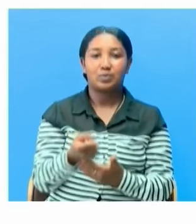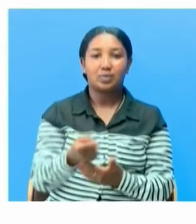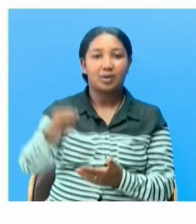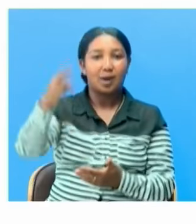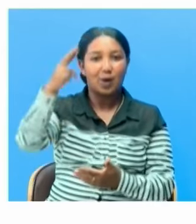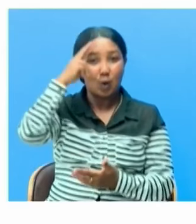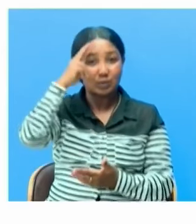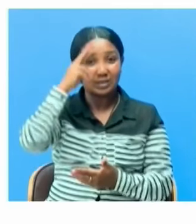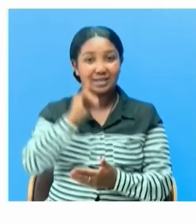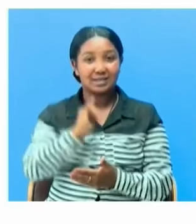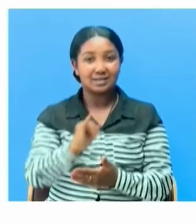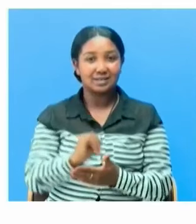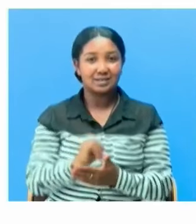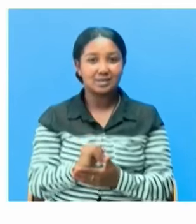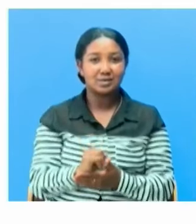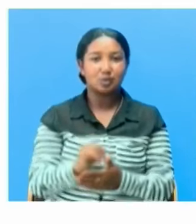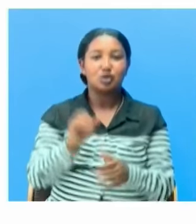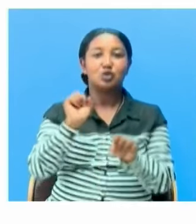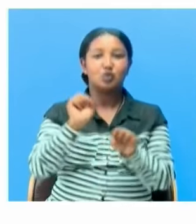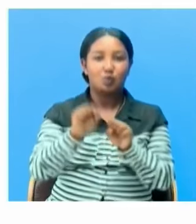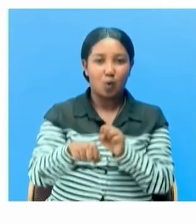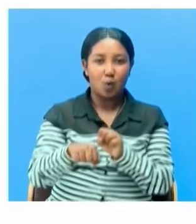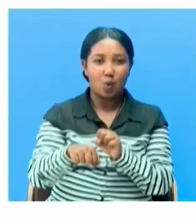Robson is so